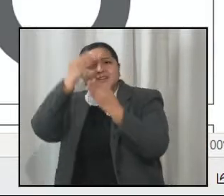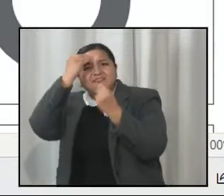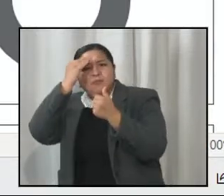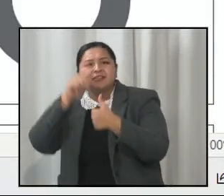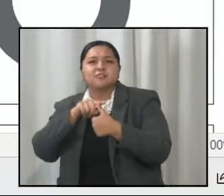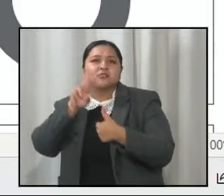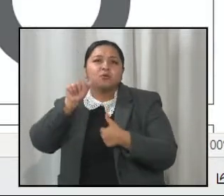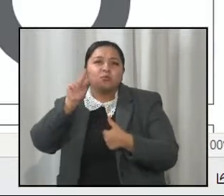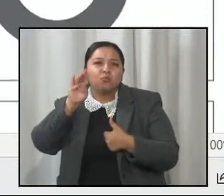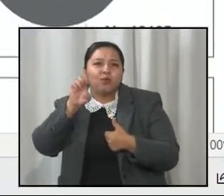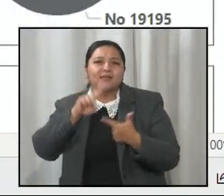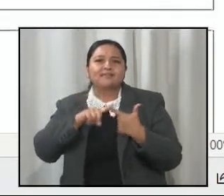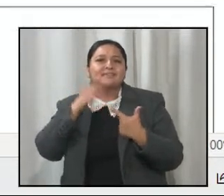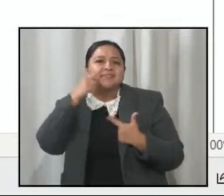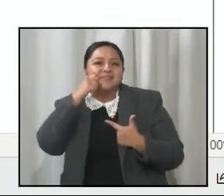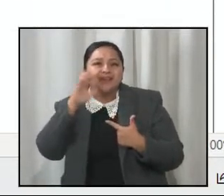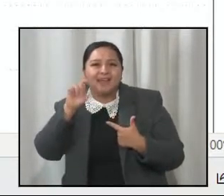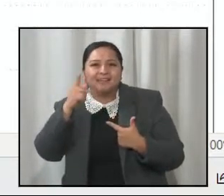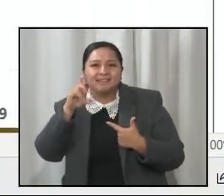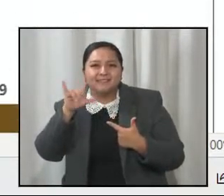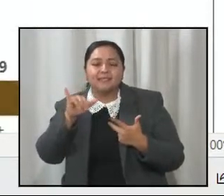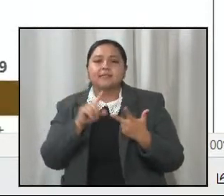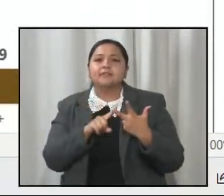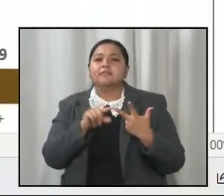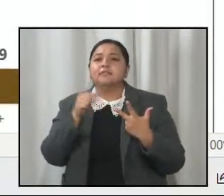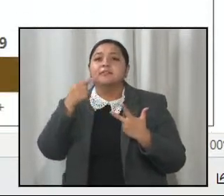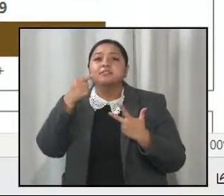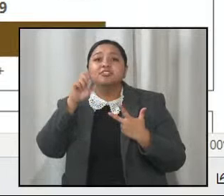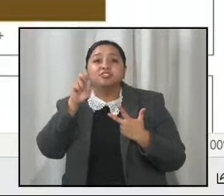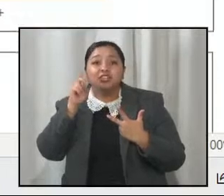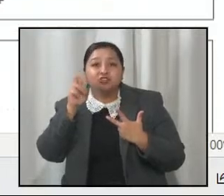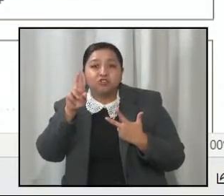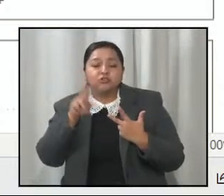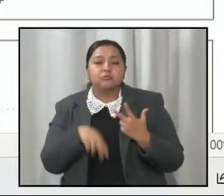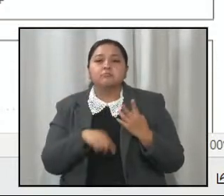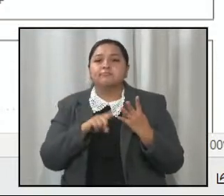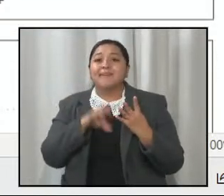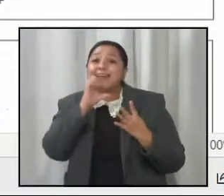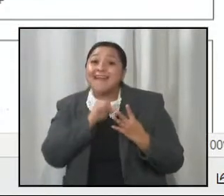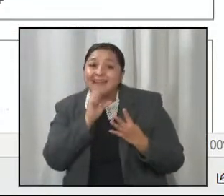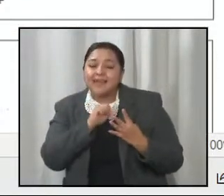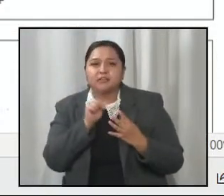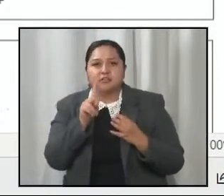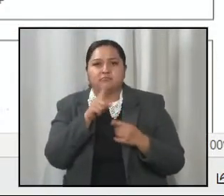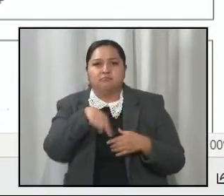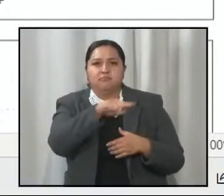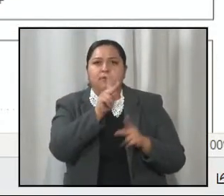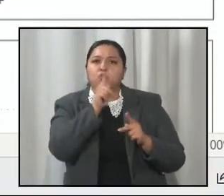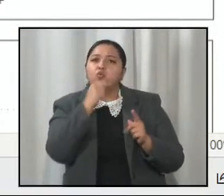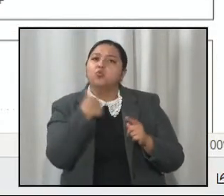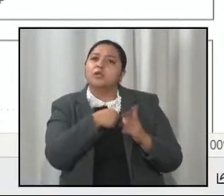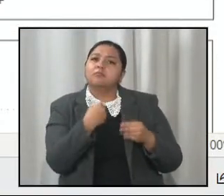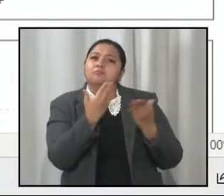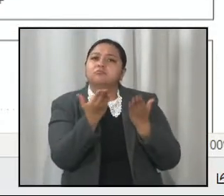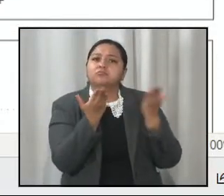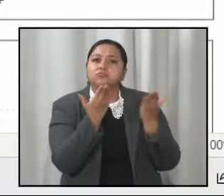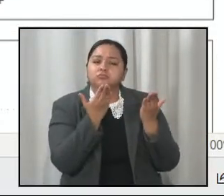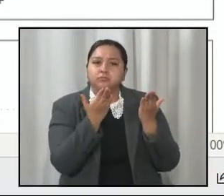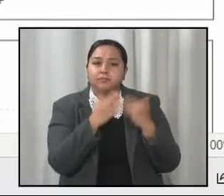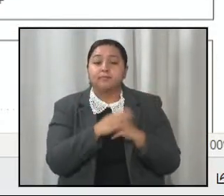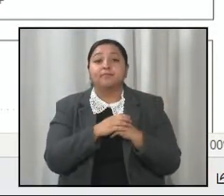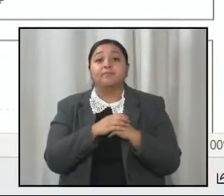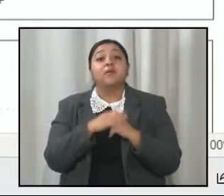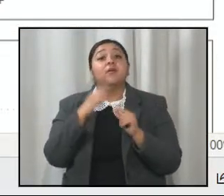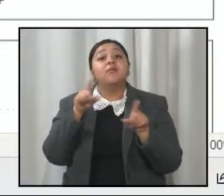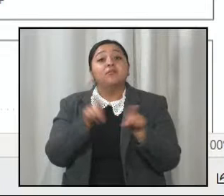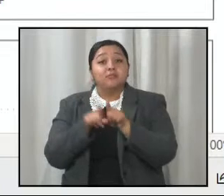ethnicity, gender, and age of those served overall, and in housing programs, as well as care management